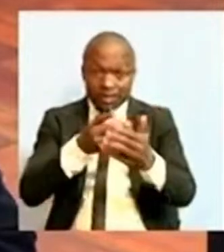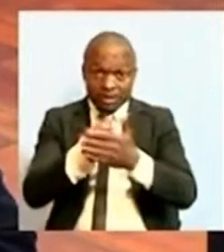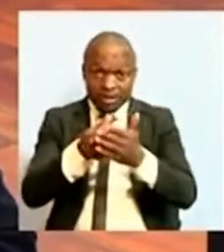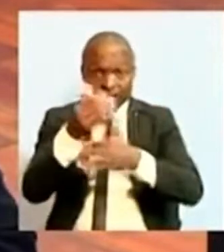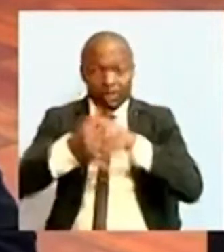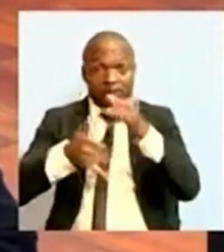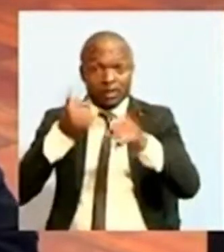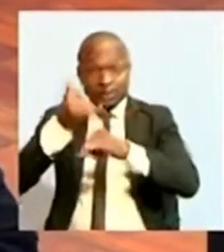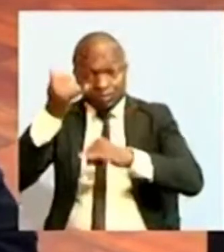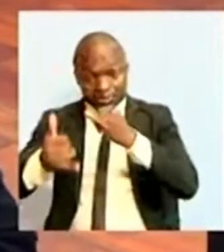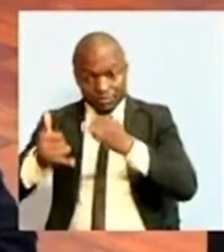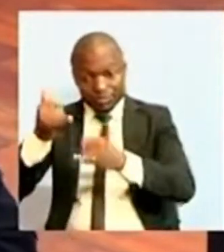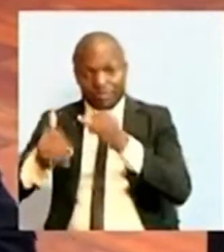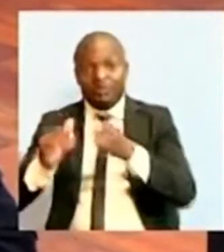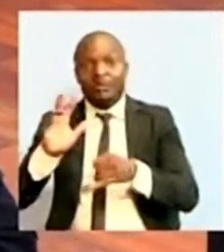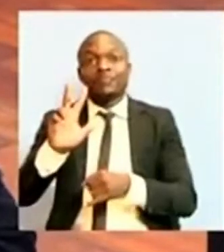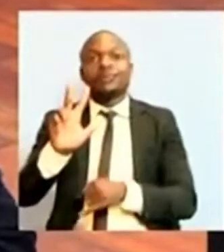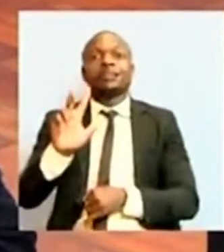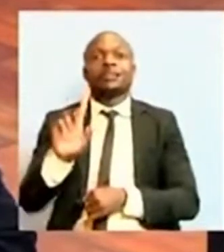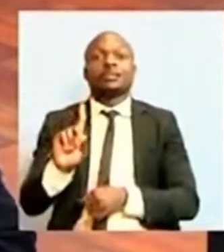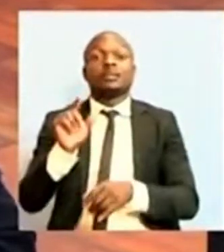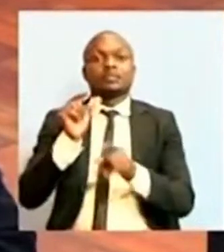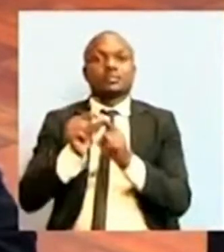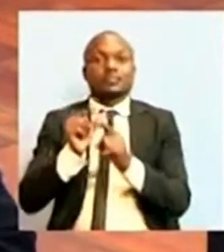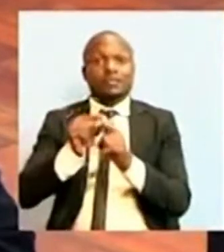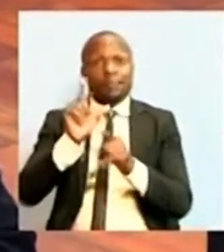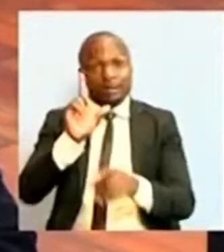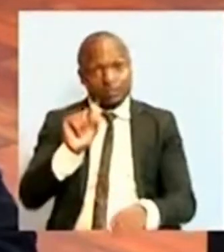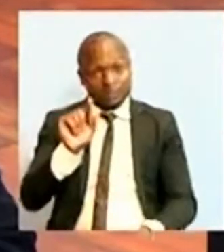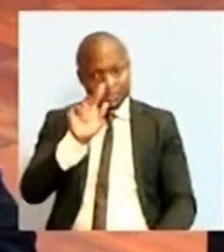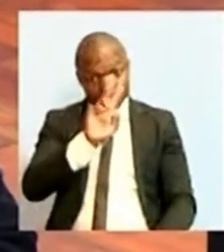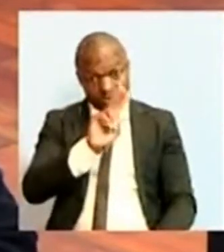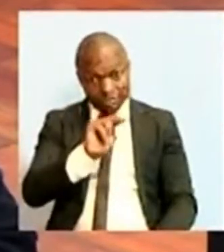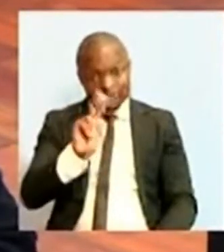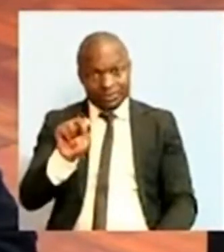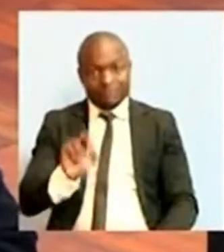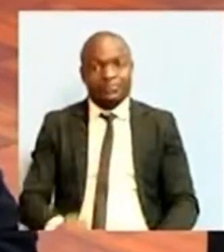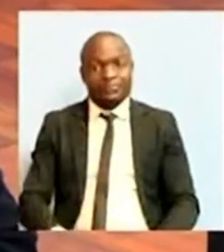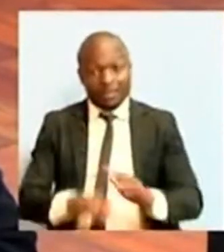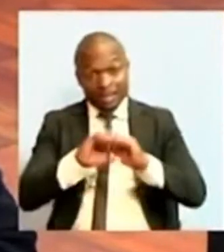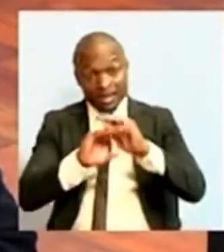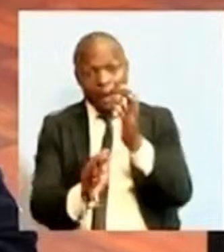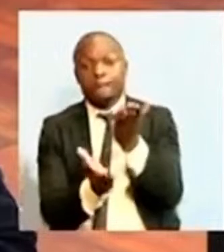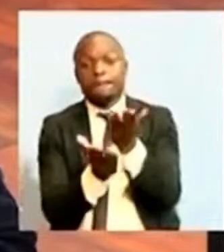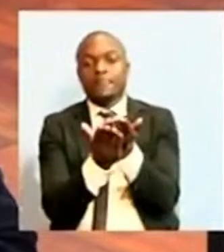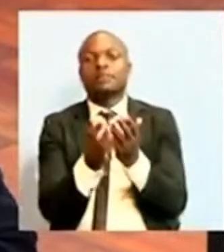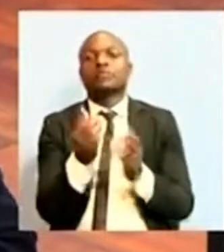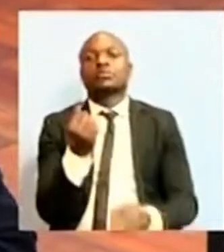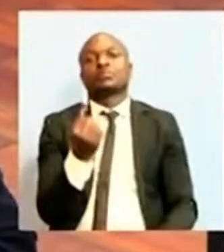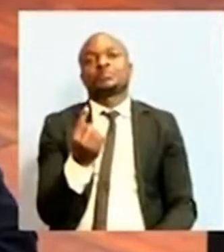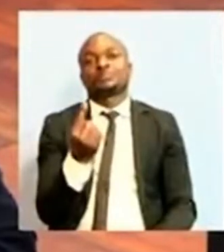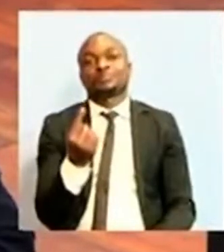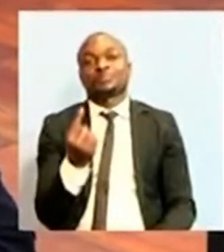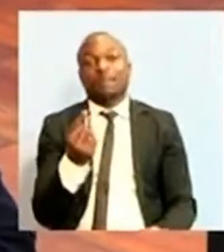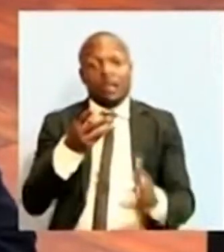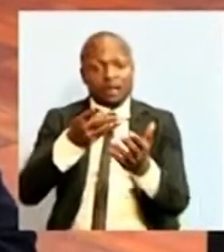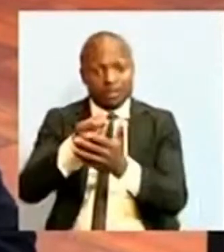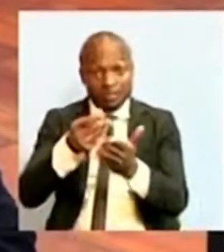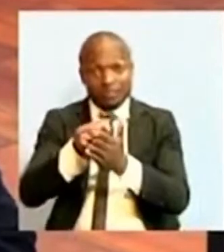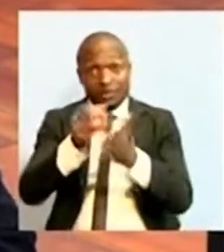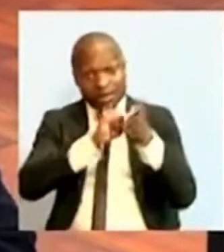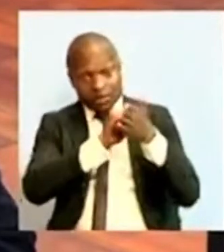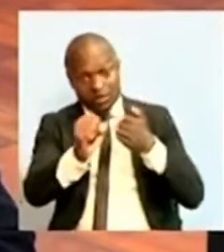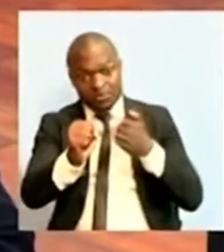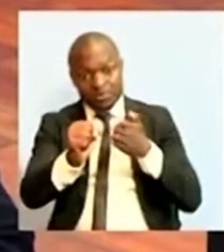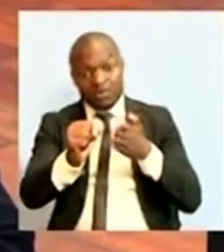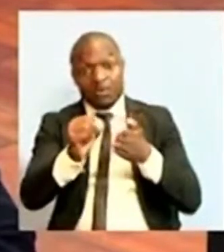year ended 31st December 2022, under Appendix 1, the financial statement